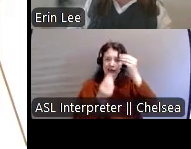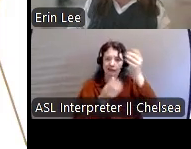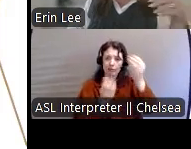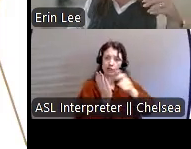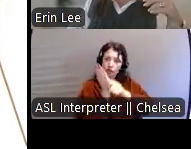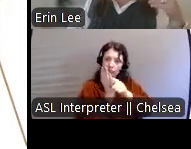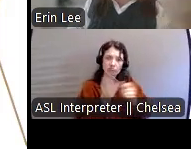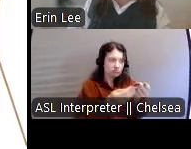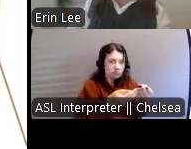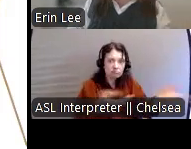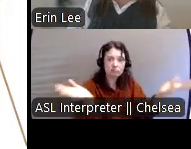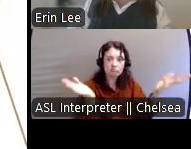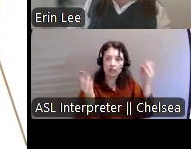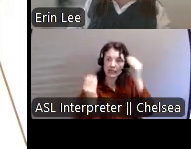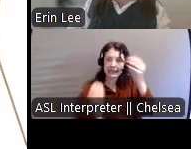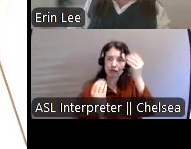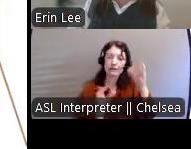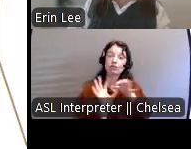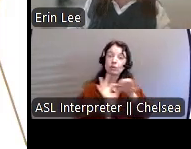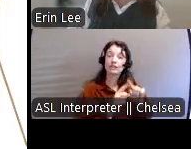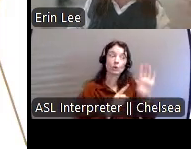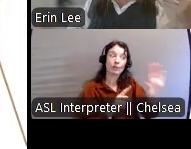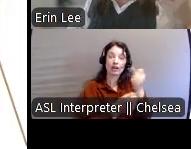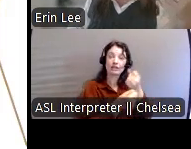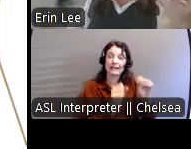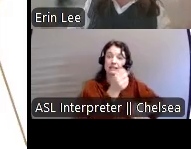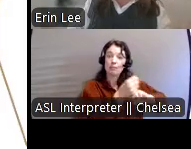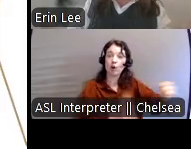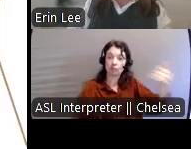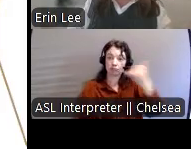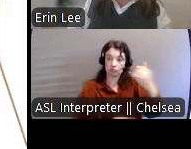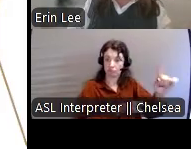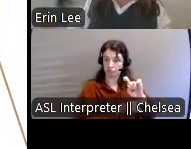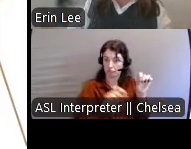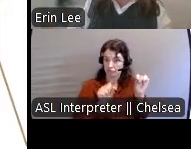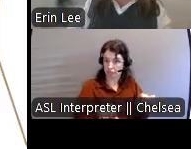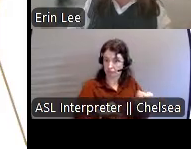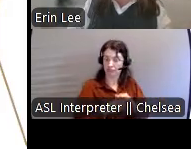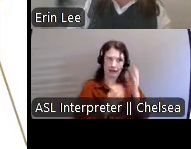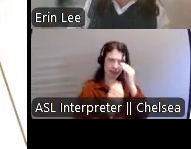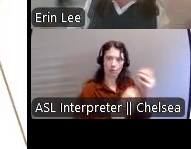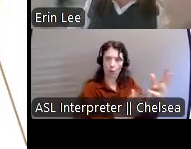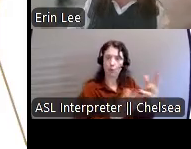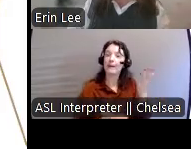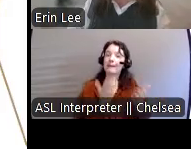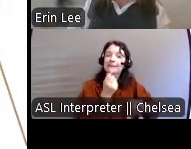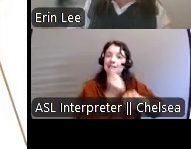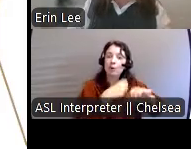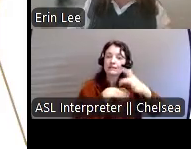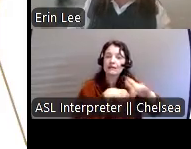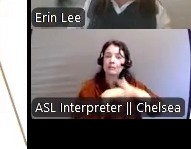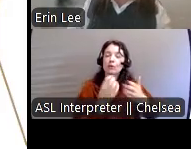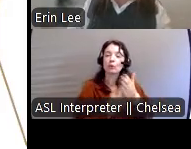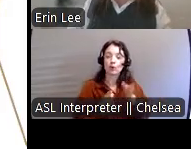like information about the safety supports, the senior safety line, or the supports available through neighbors, friends, and